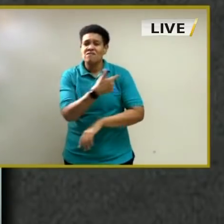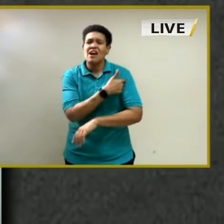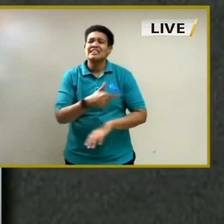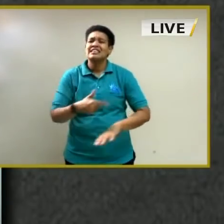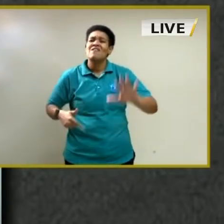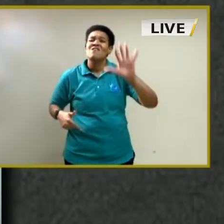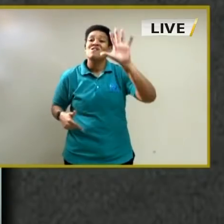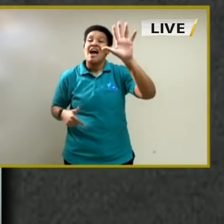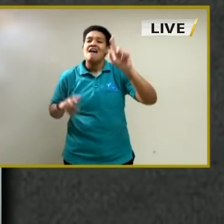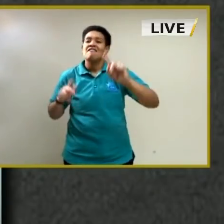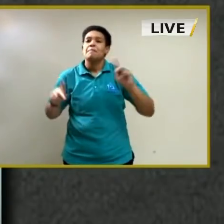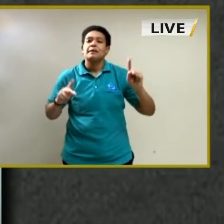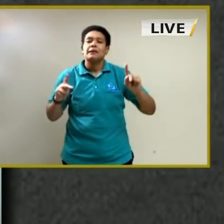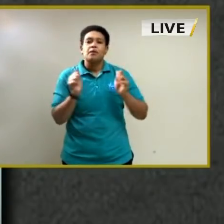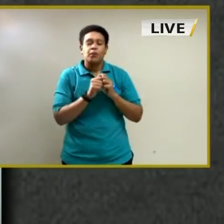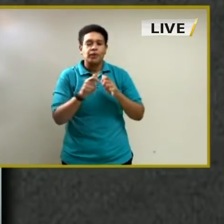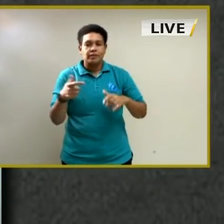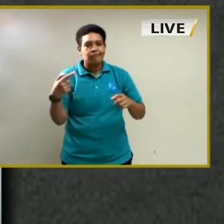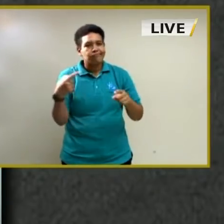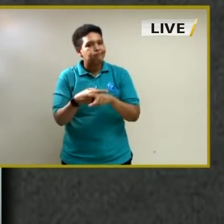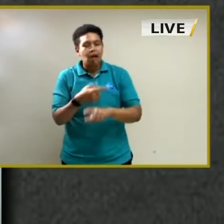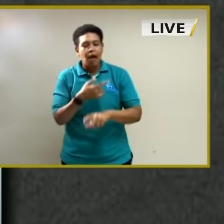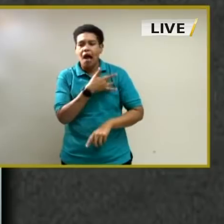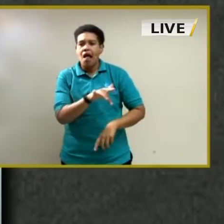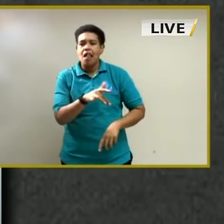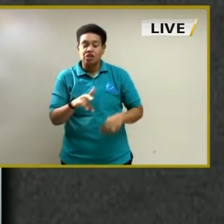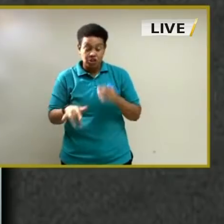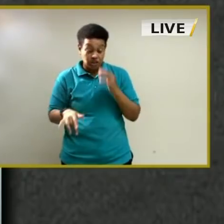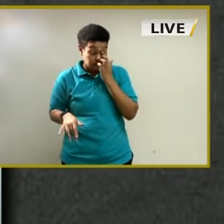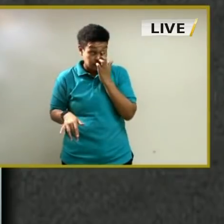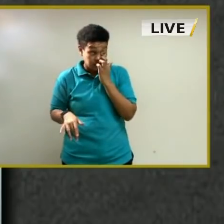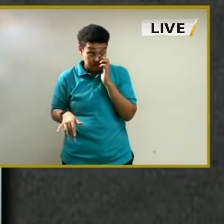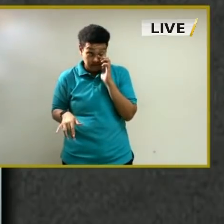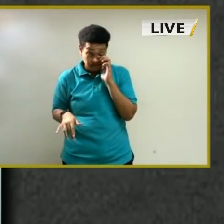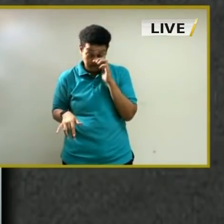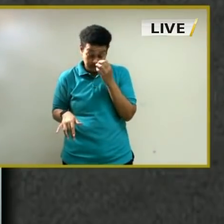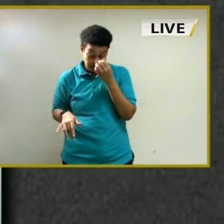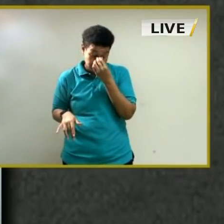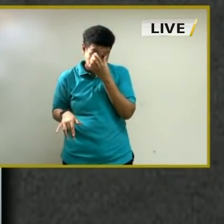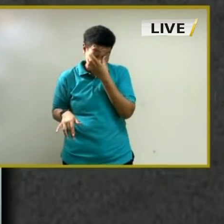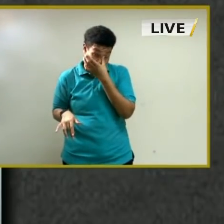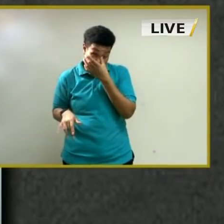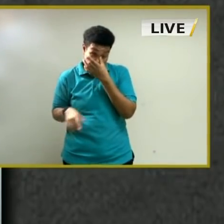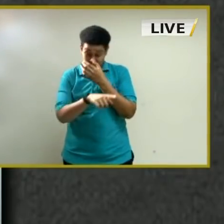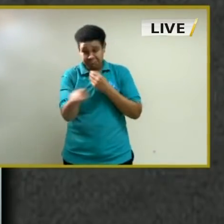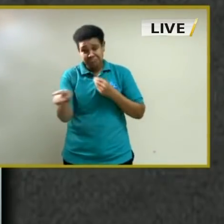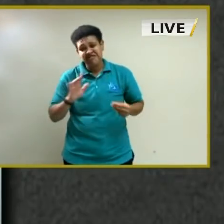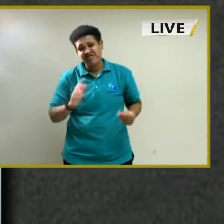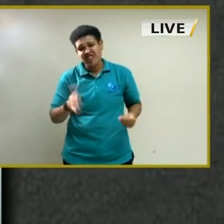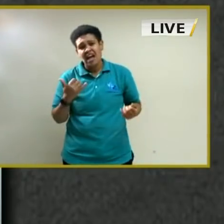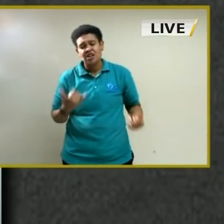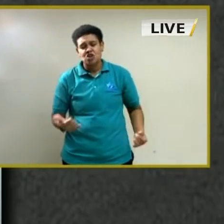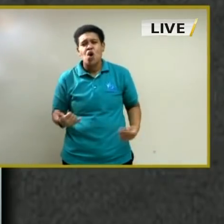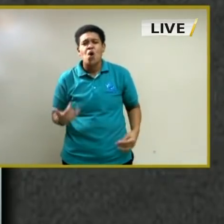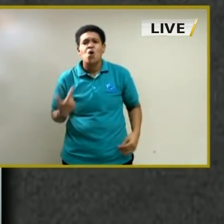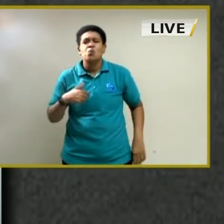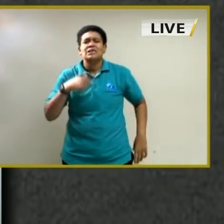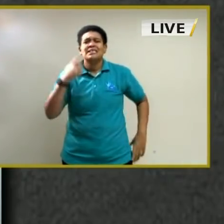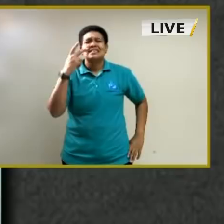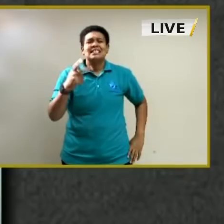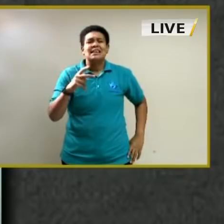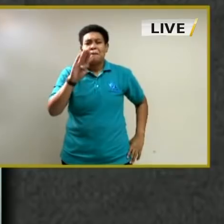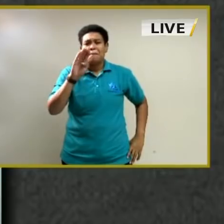5 persons with anaphylactic reactions. They're all well. For Bell's palsy, we have seen